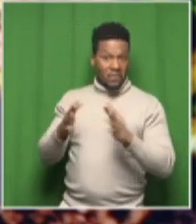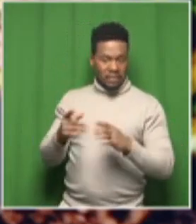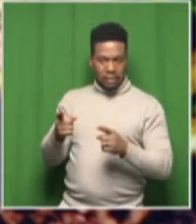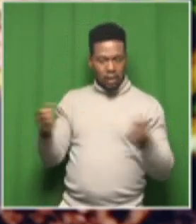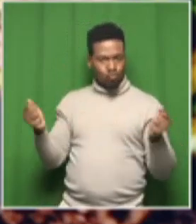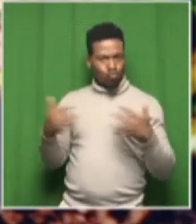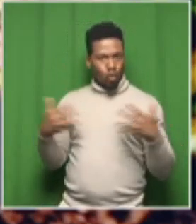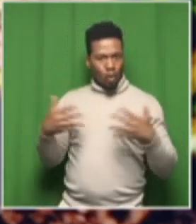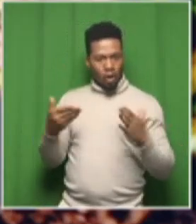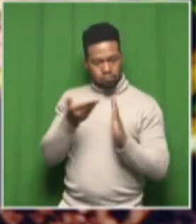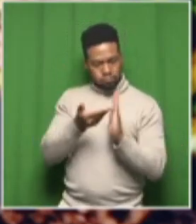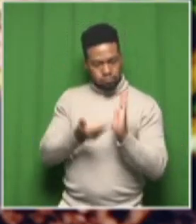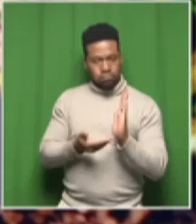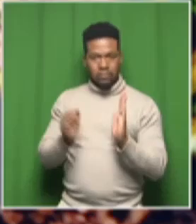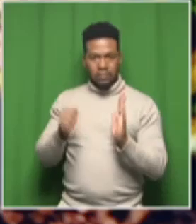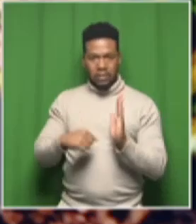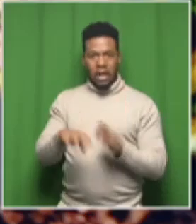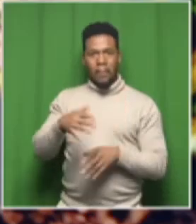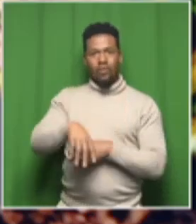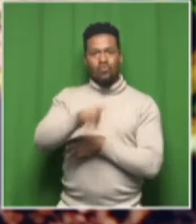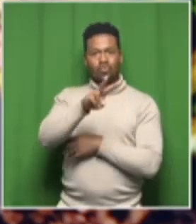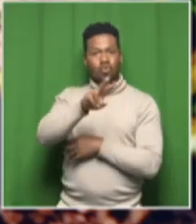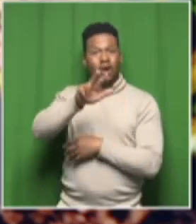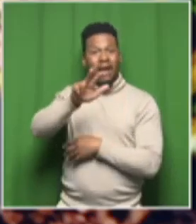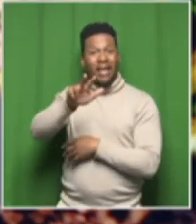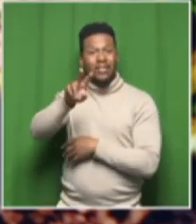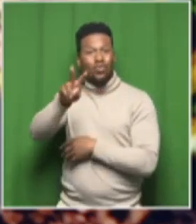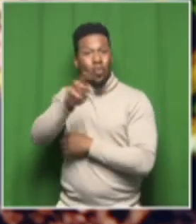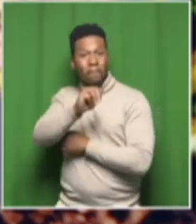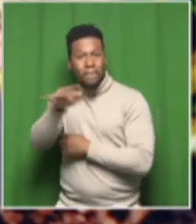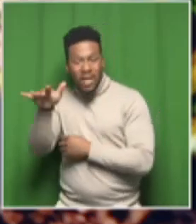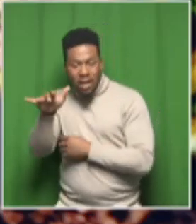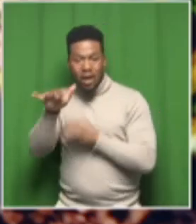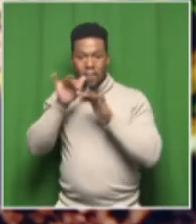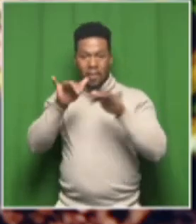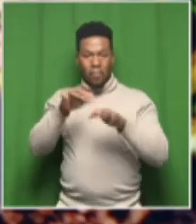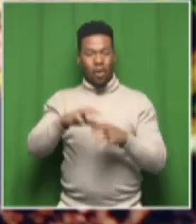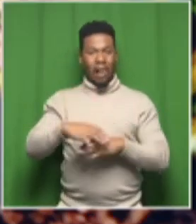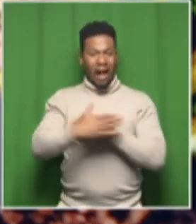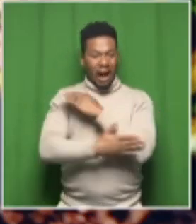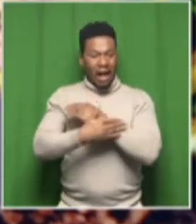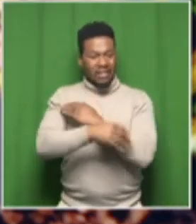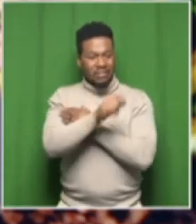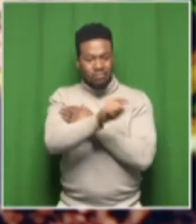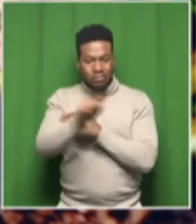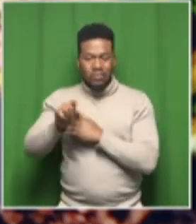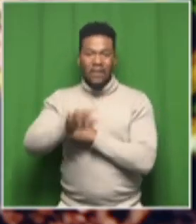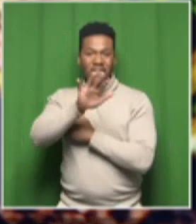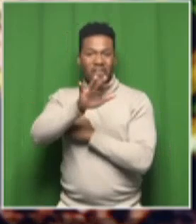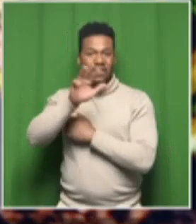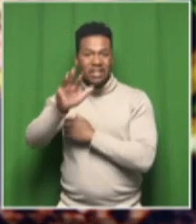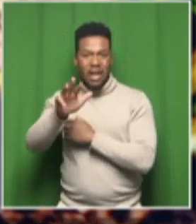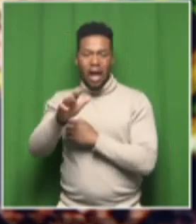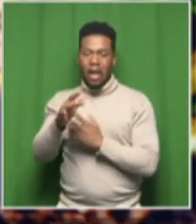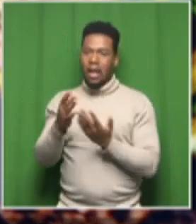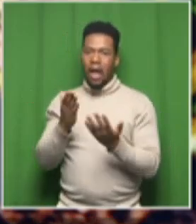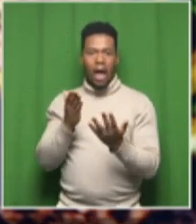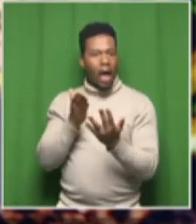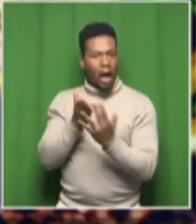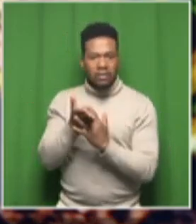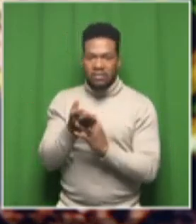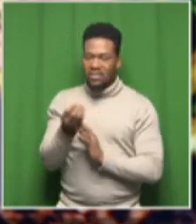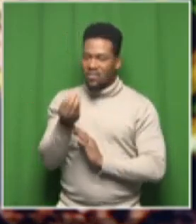insecurity, with over 282 million people in 59 countries and territories struggling to access adequate nutrition. So